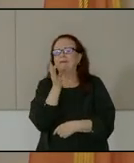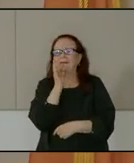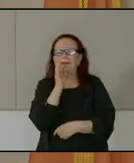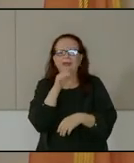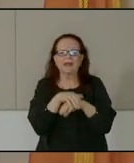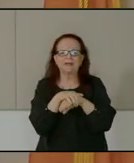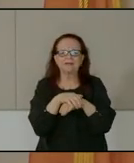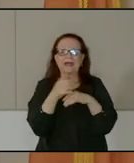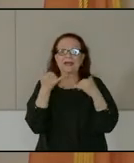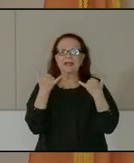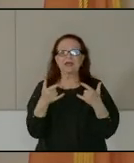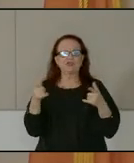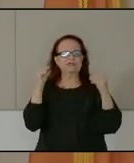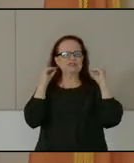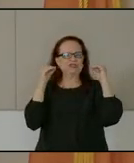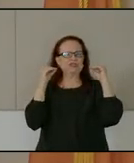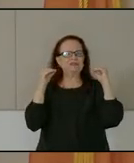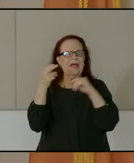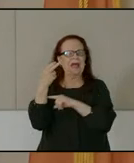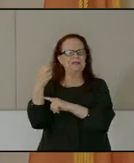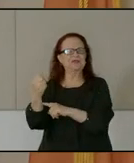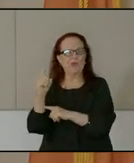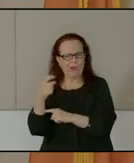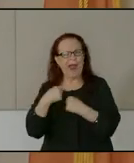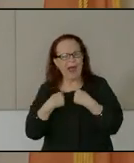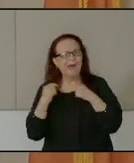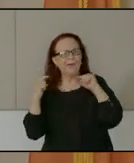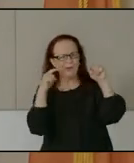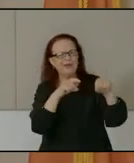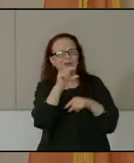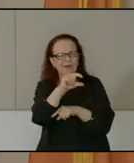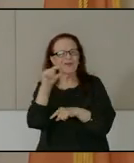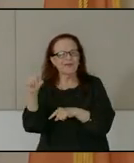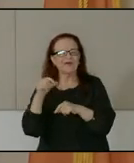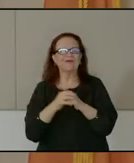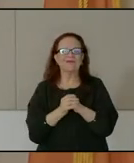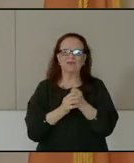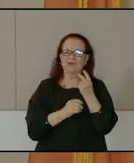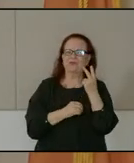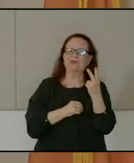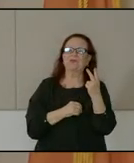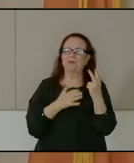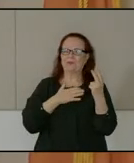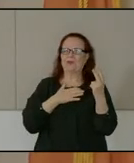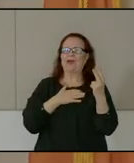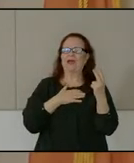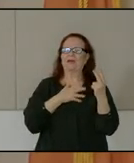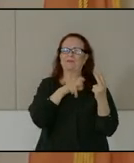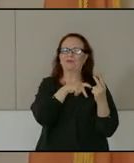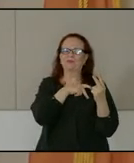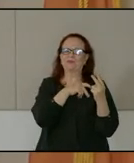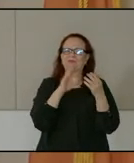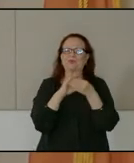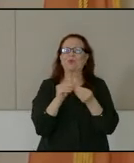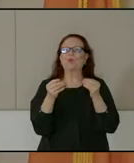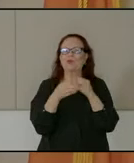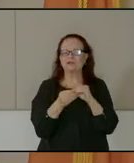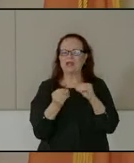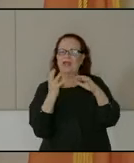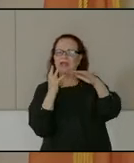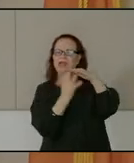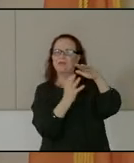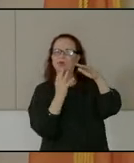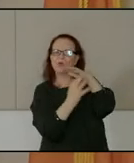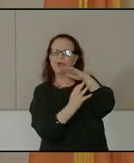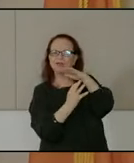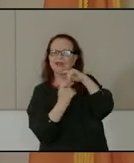at the high school that I went to school. And those are just two very personal stories of mine of immigrants